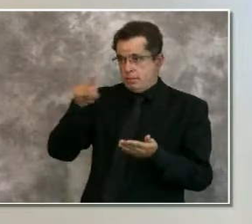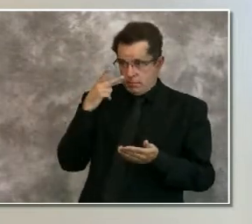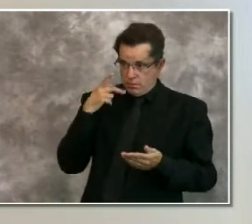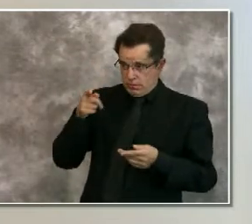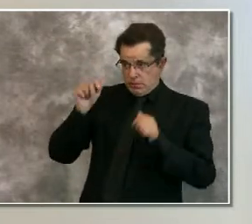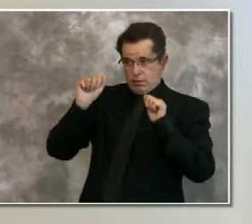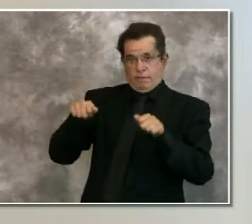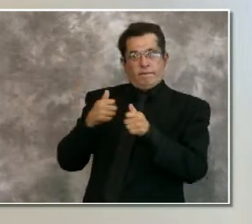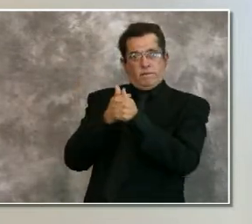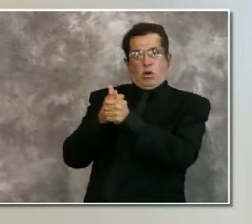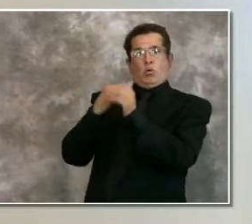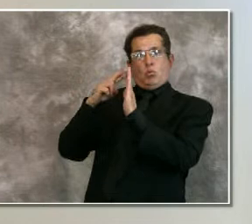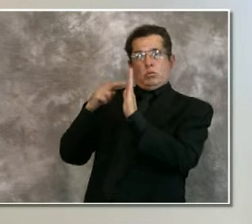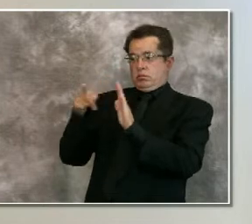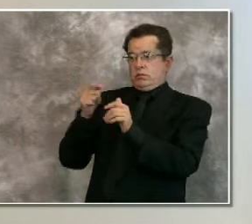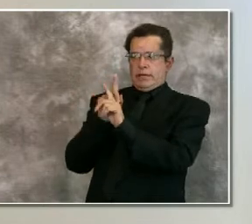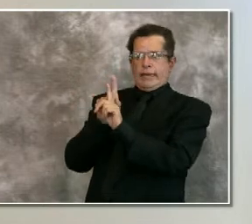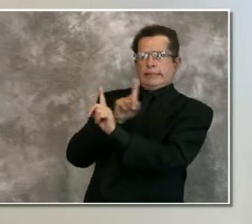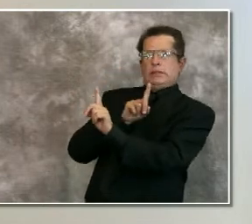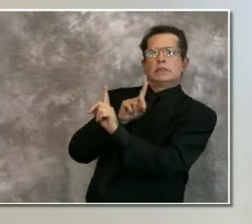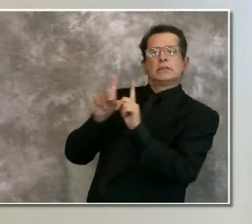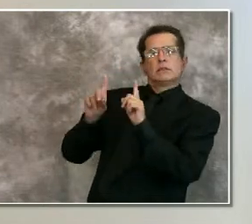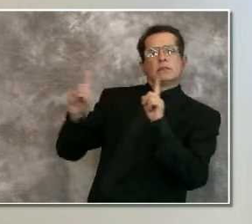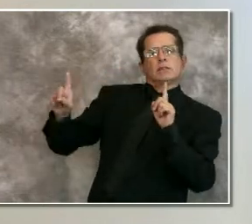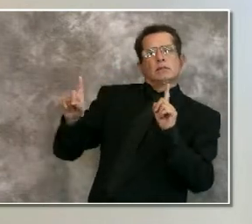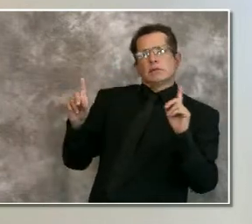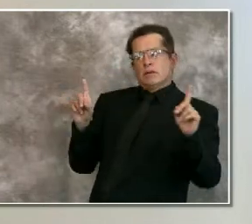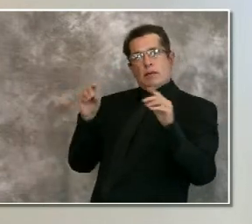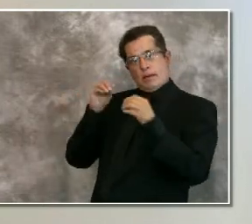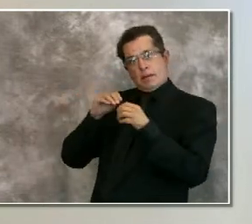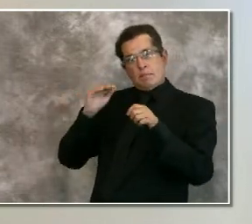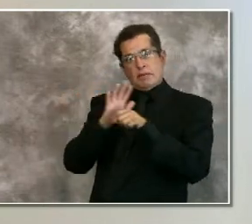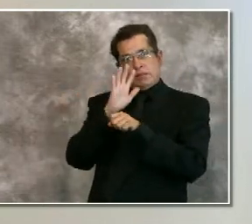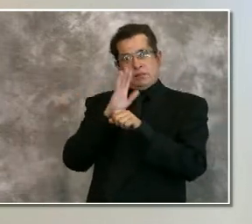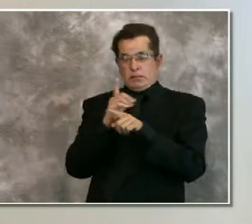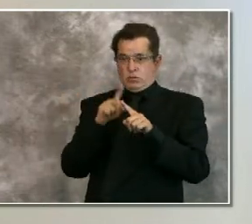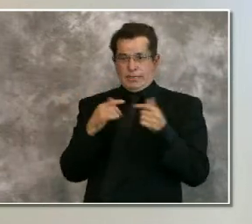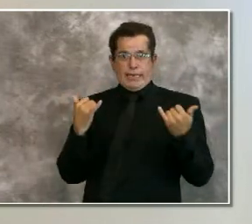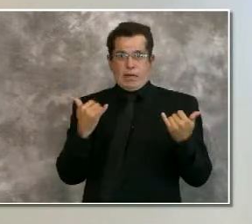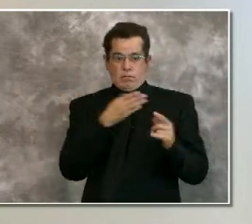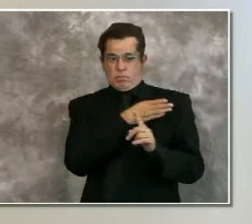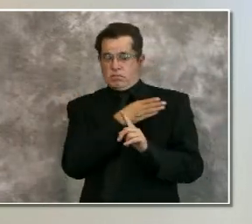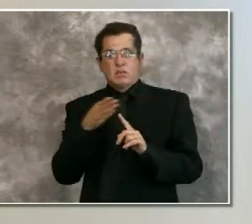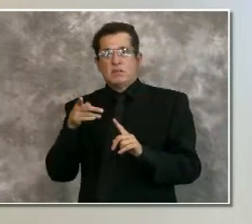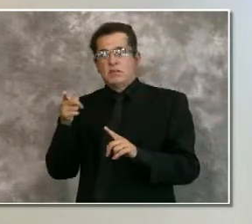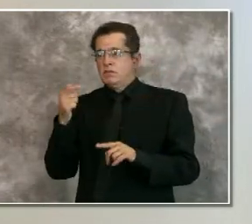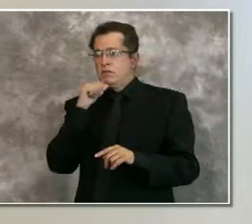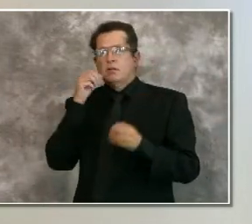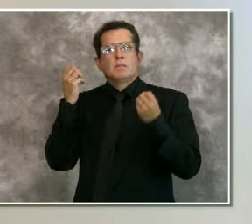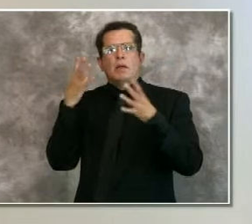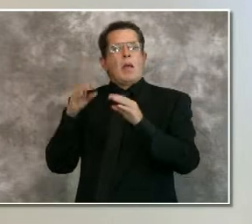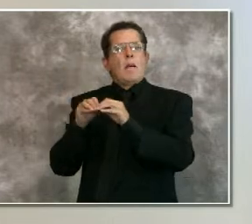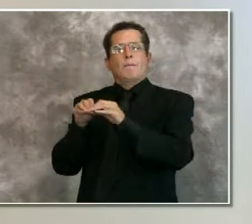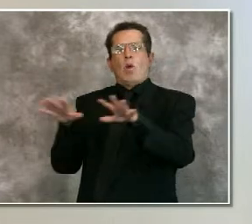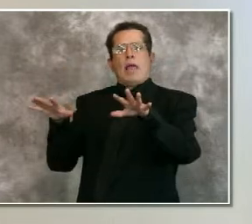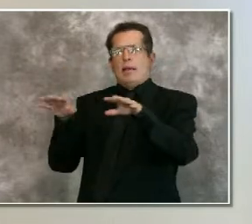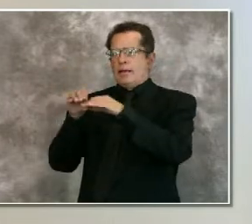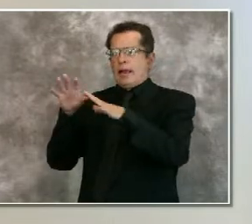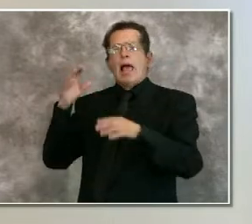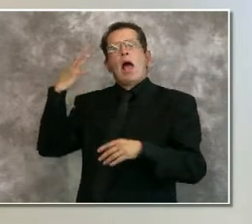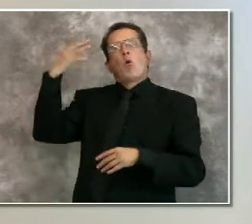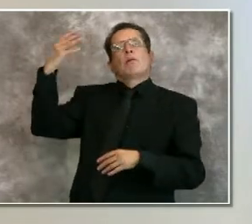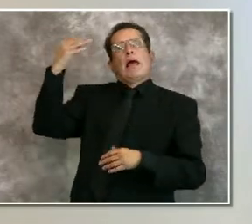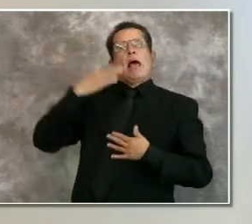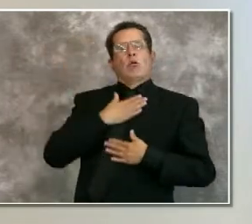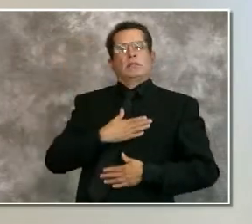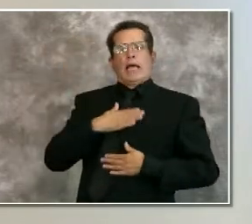physical distancing requirements of the beaches. We have to date not seen significant numbers of outbreaks or case spreads from outdoor type